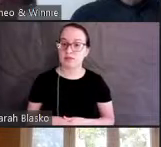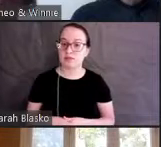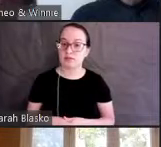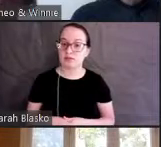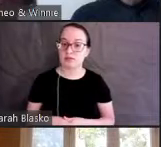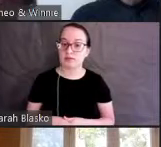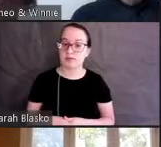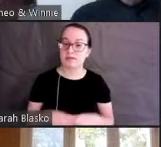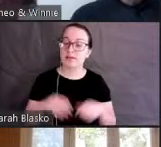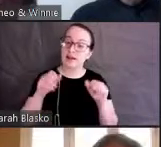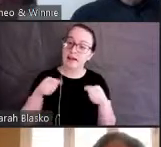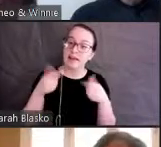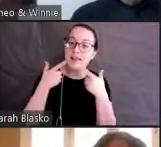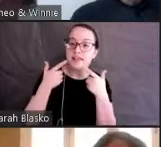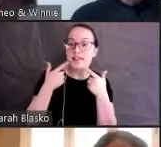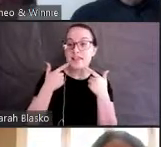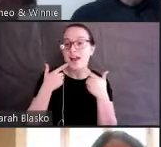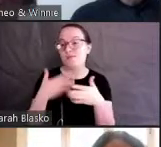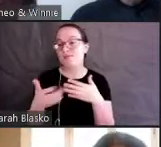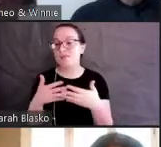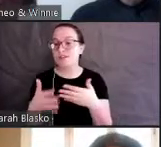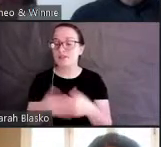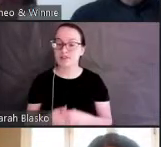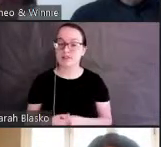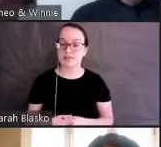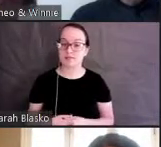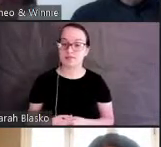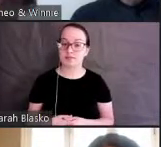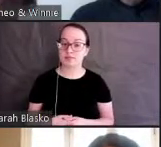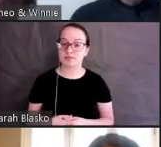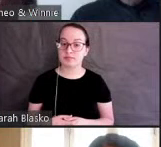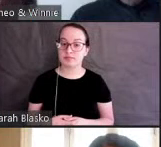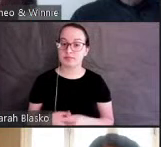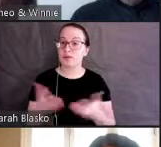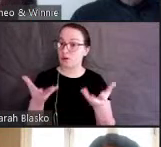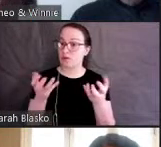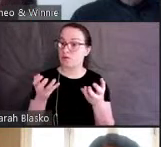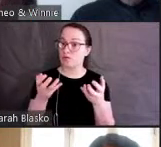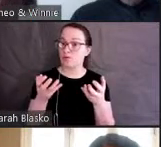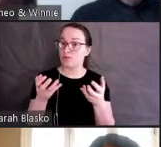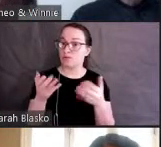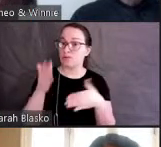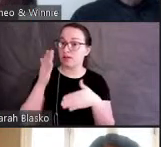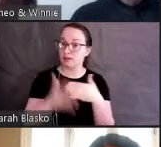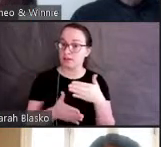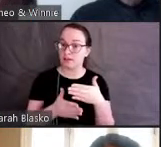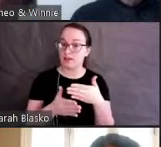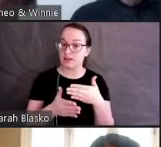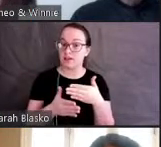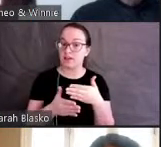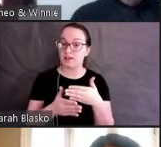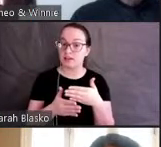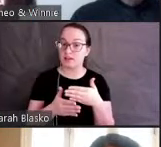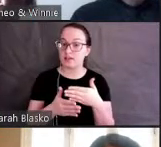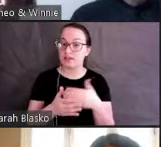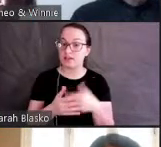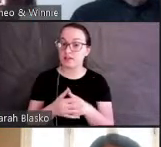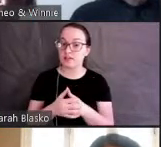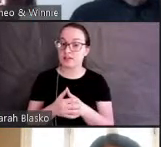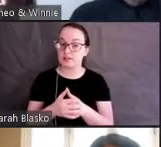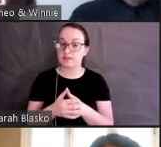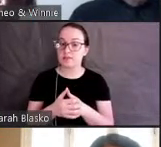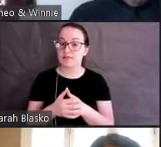whatever. Anyway, we want to dismiss you all. Pray that God will bless you. May God's blessing be upon you